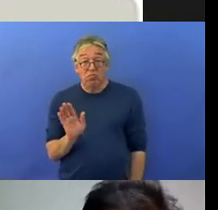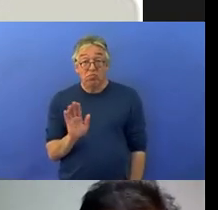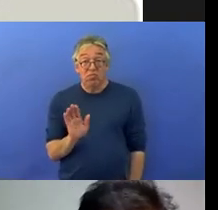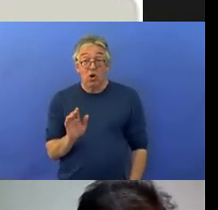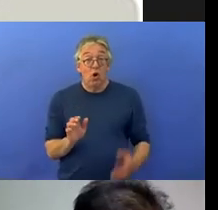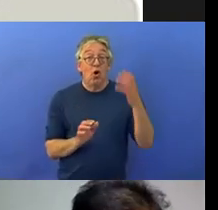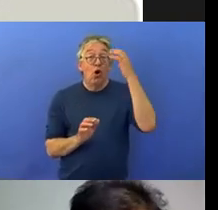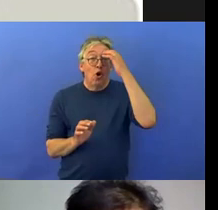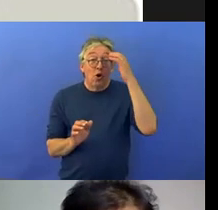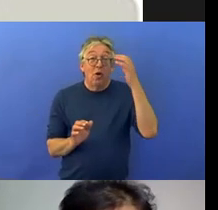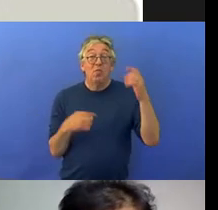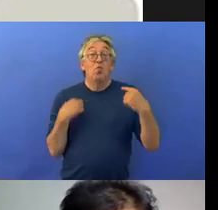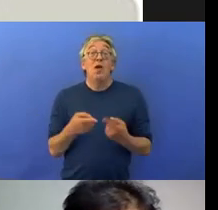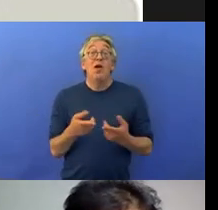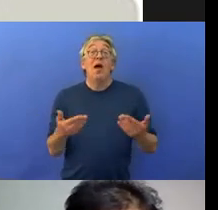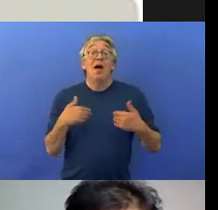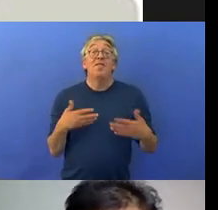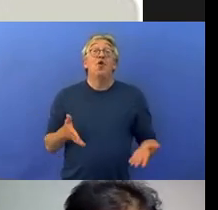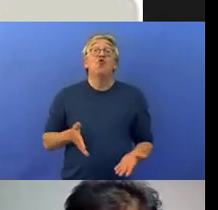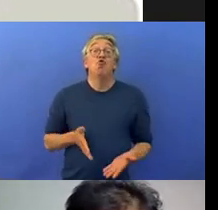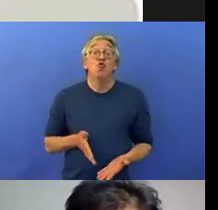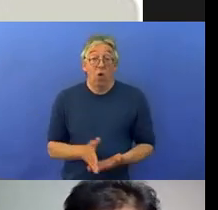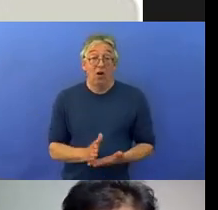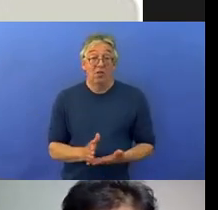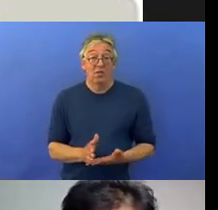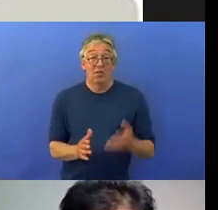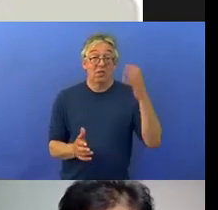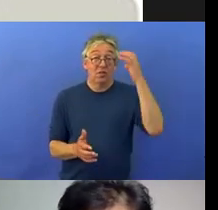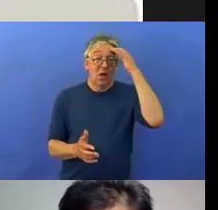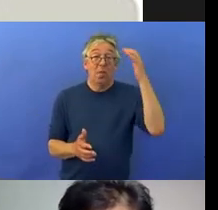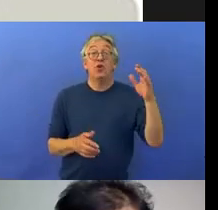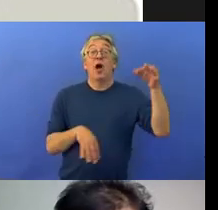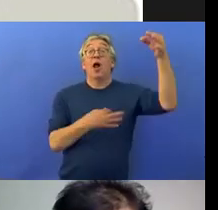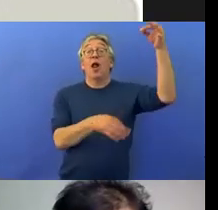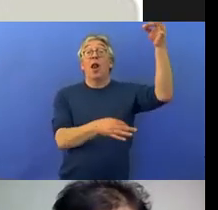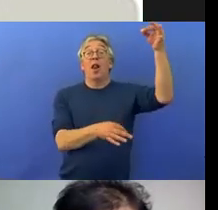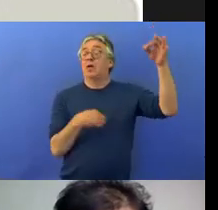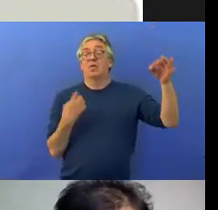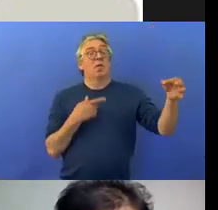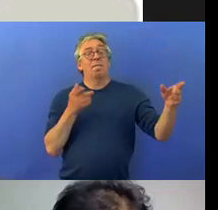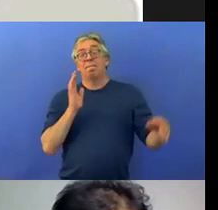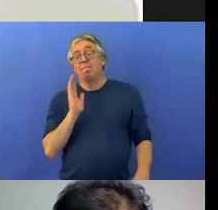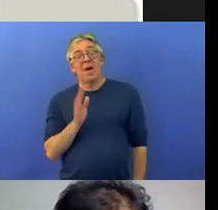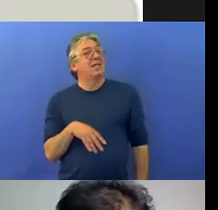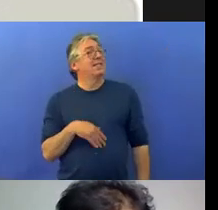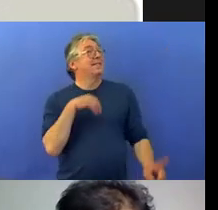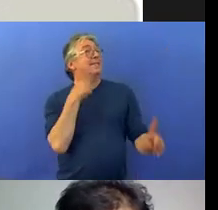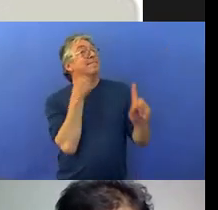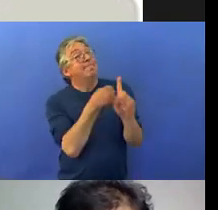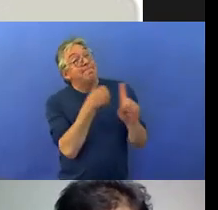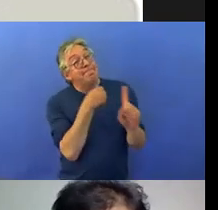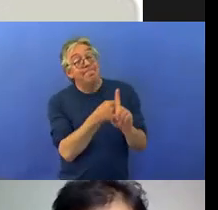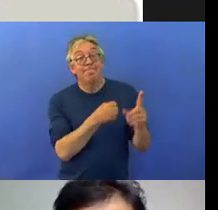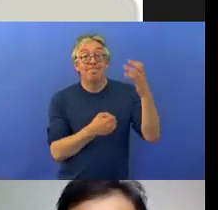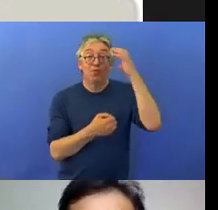to implement. We should make action, pressure, and monitor the government for